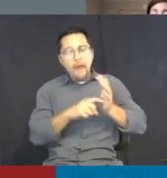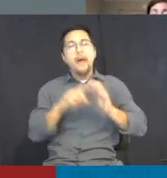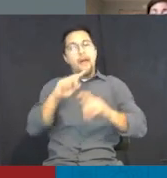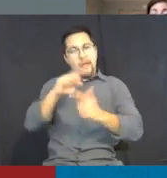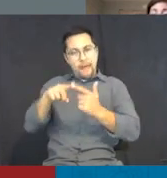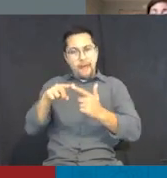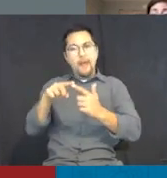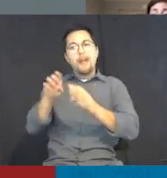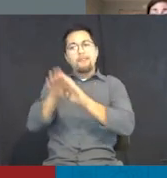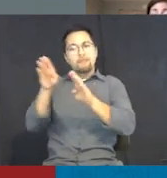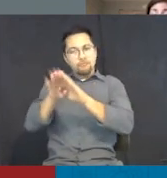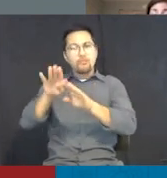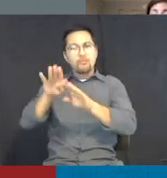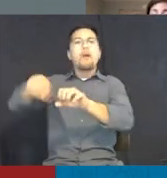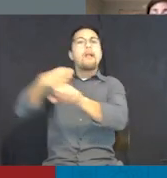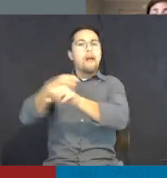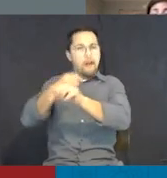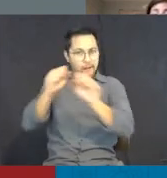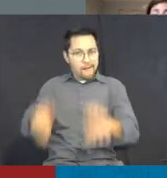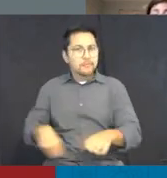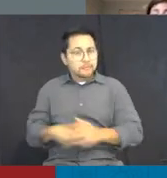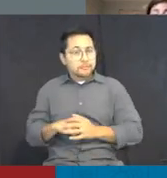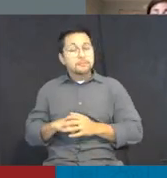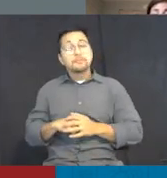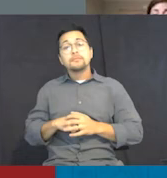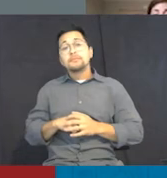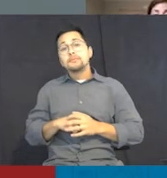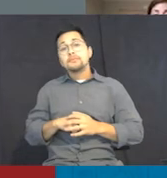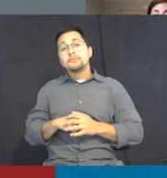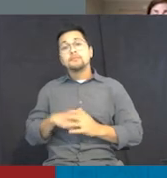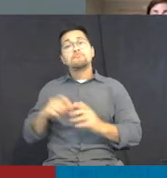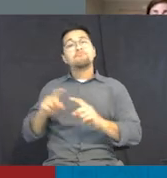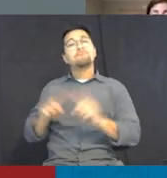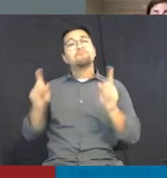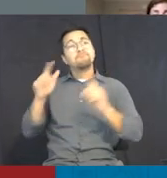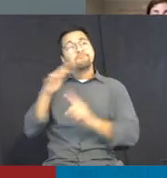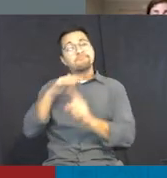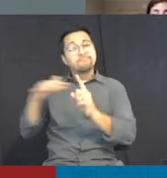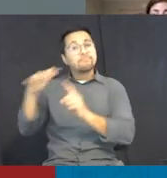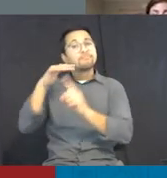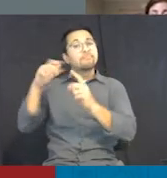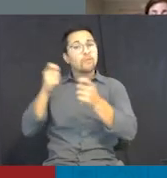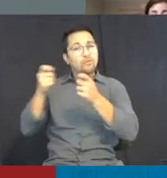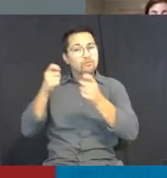close, a smart lock, a Ring doorbell, and smart lights.